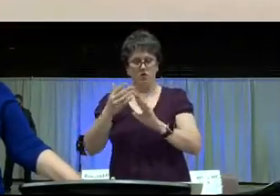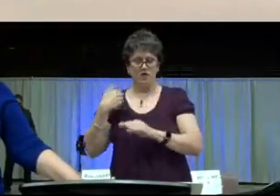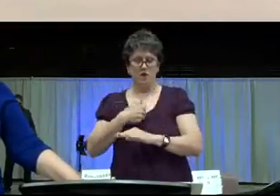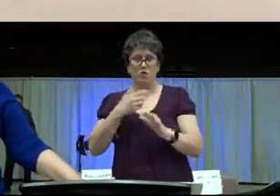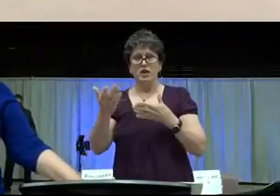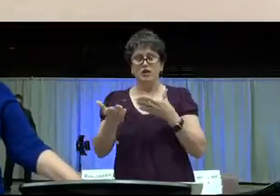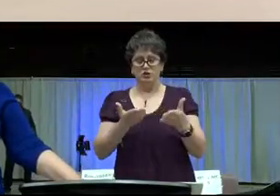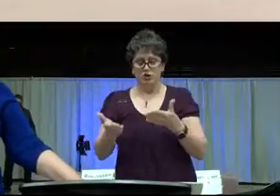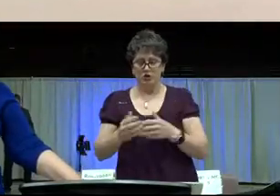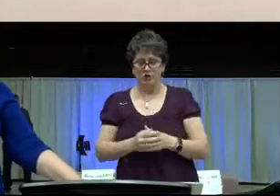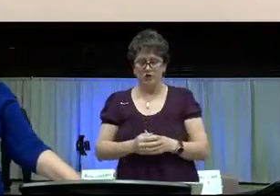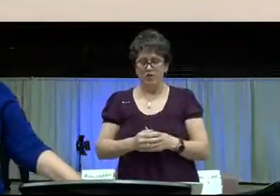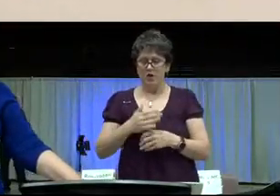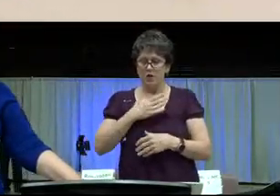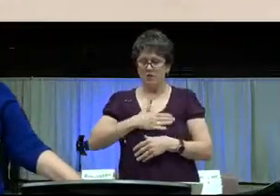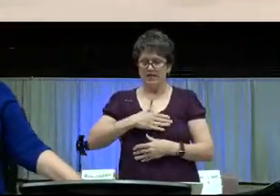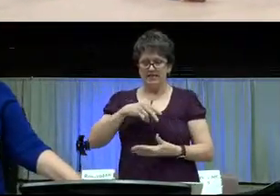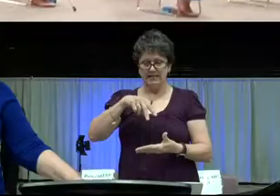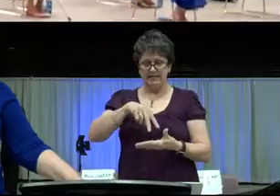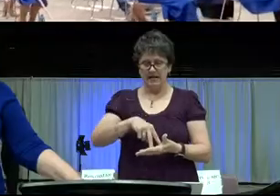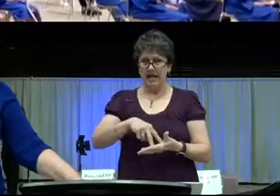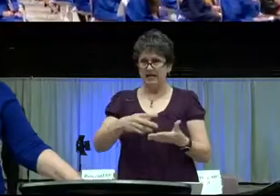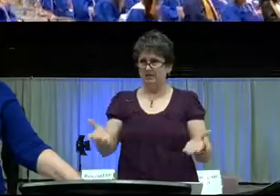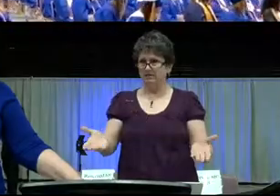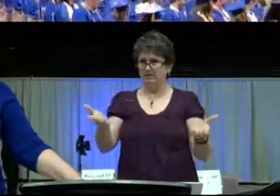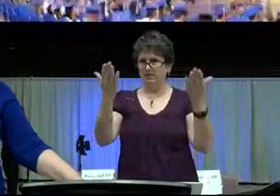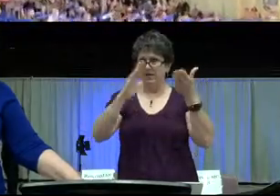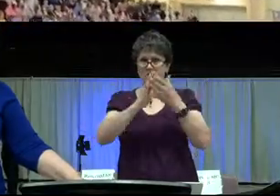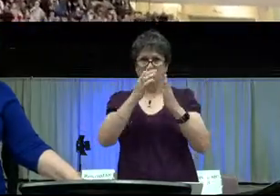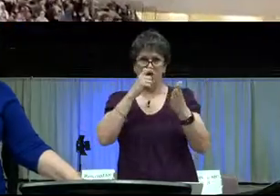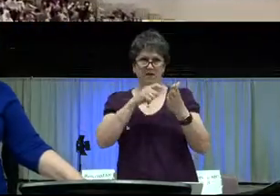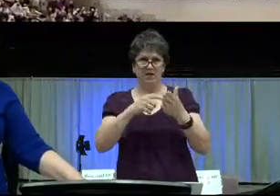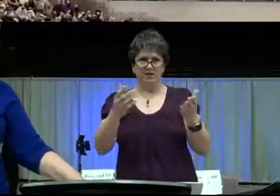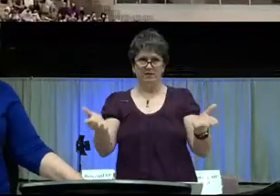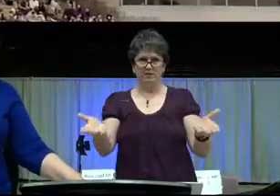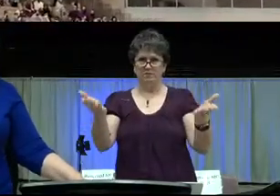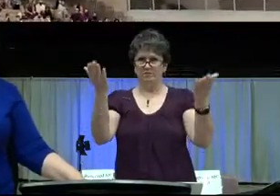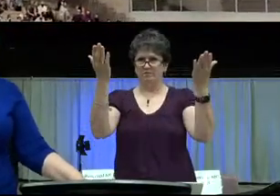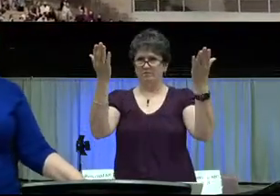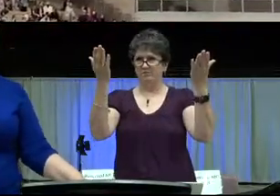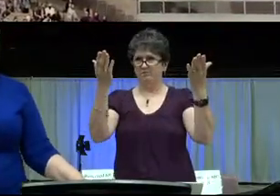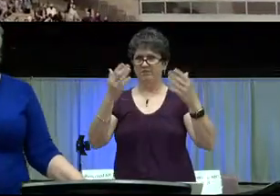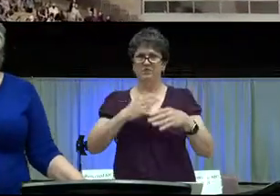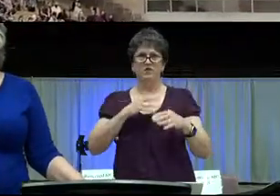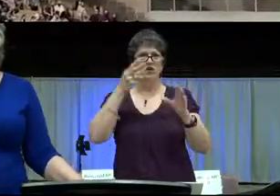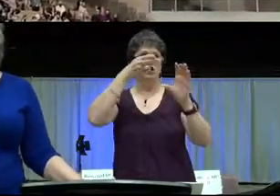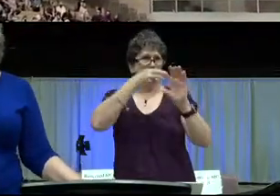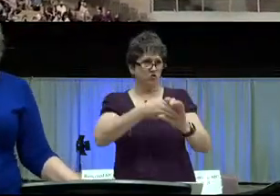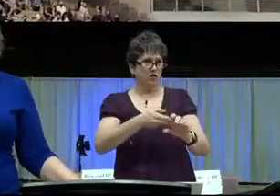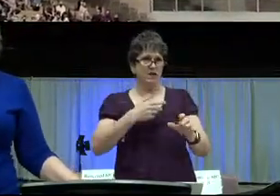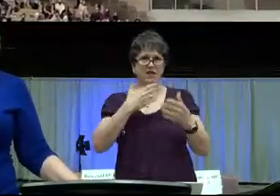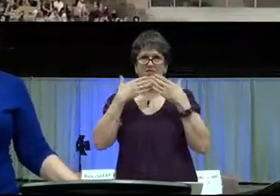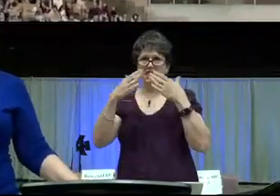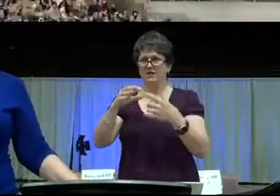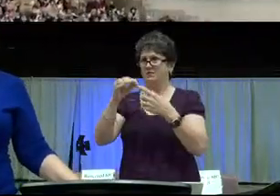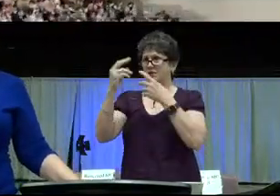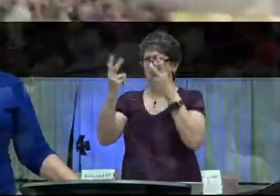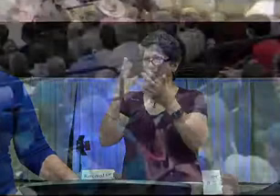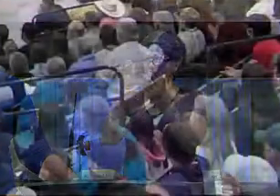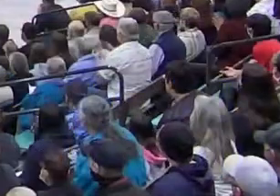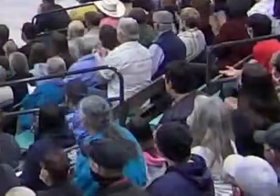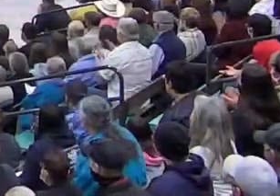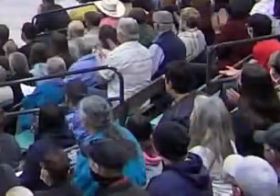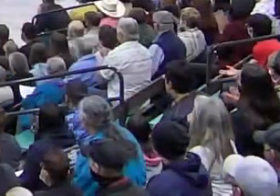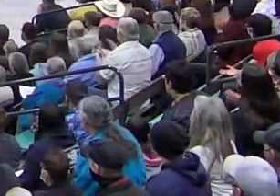community that we serve. Will you please stand and be recognized? Please join me in thanking our special guests for